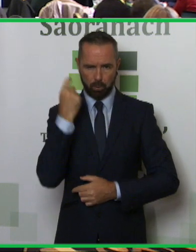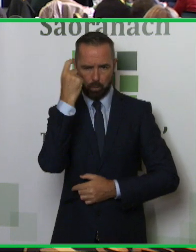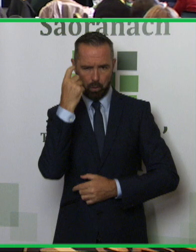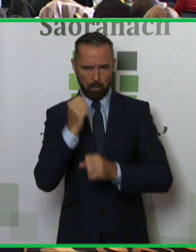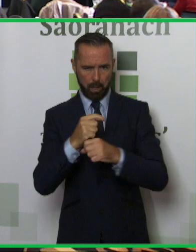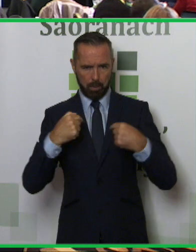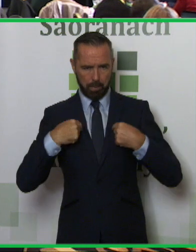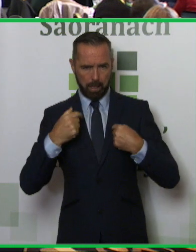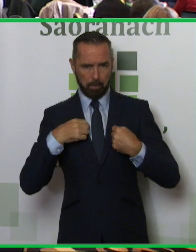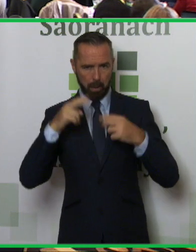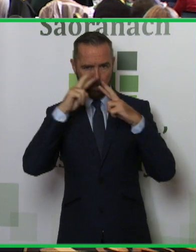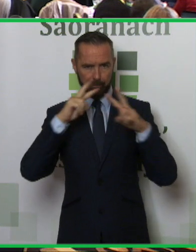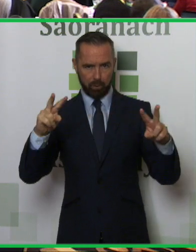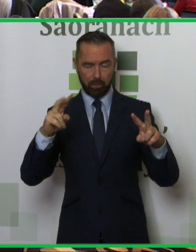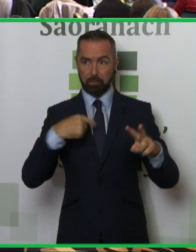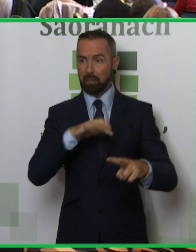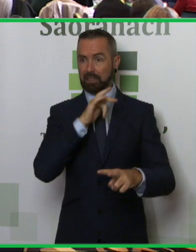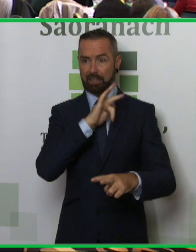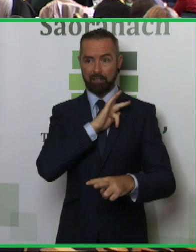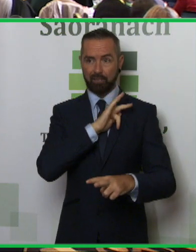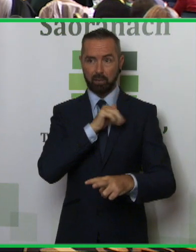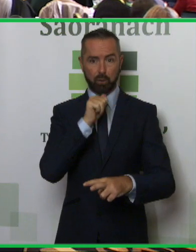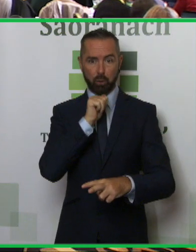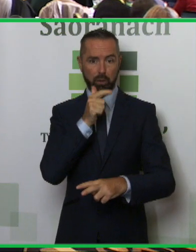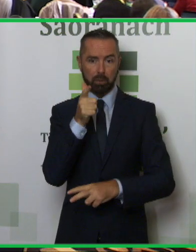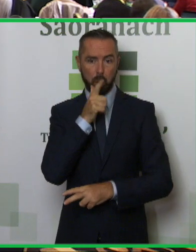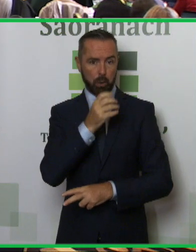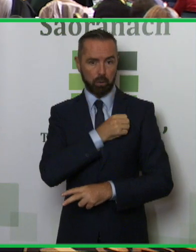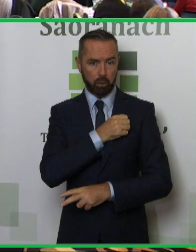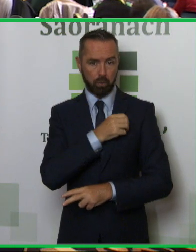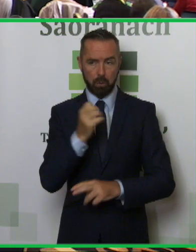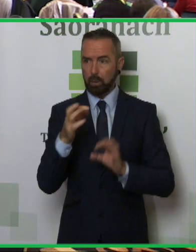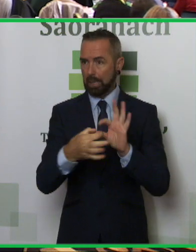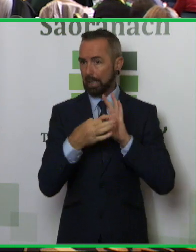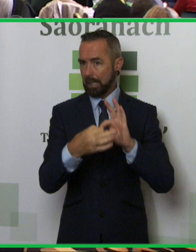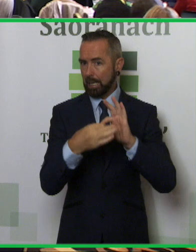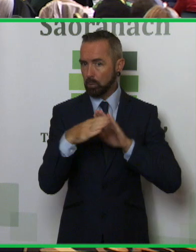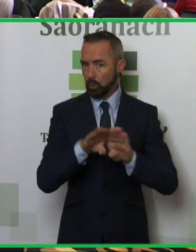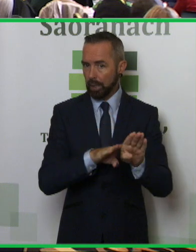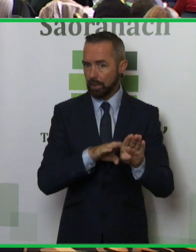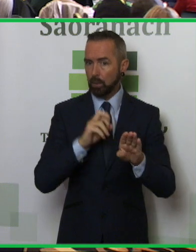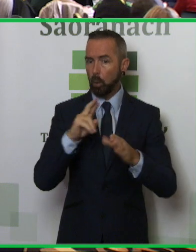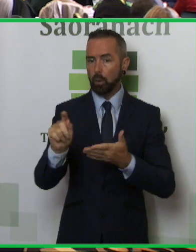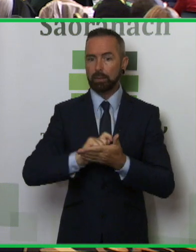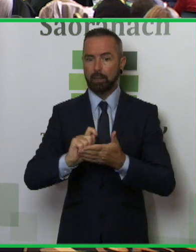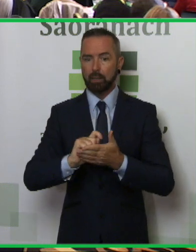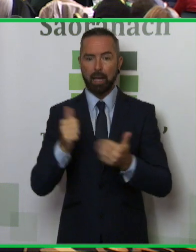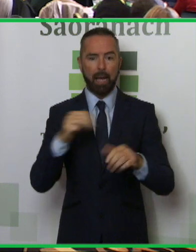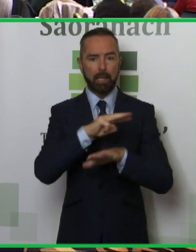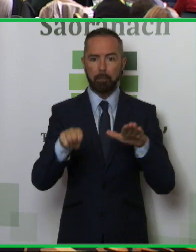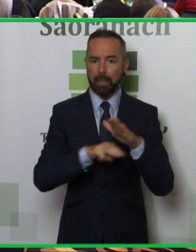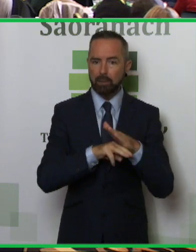reassure everybody, I have not spoken to, had any engagement with, or nor has the Secretariat, any ministers,